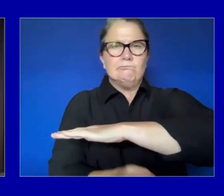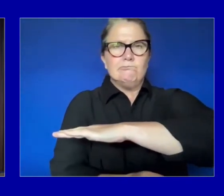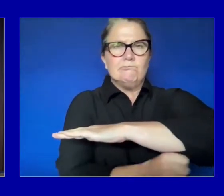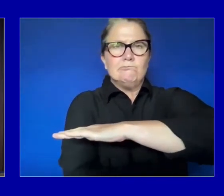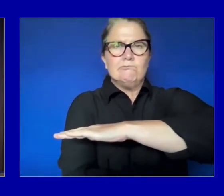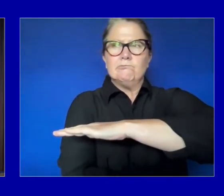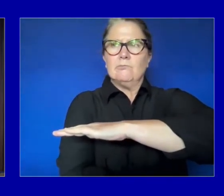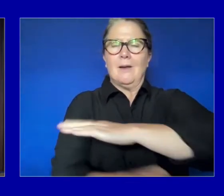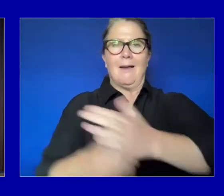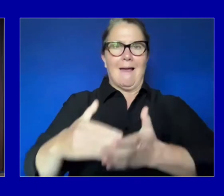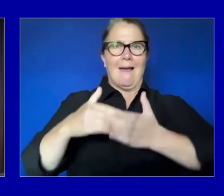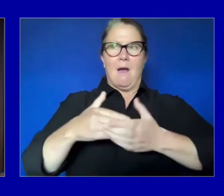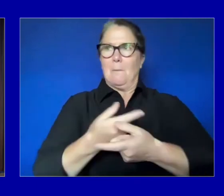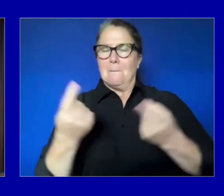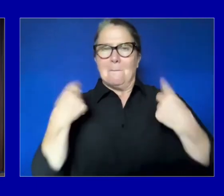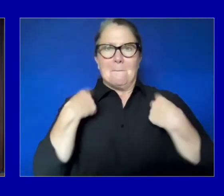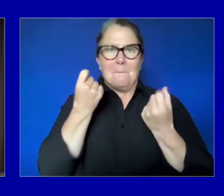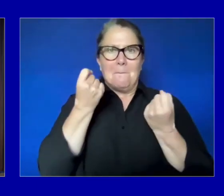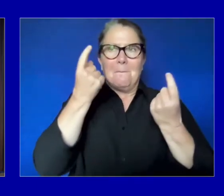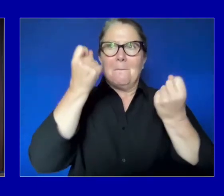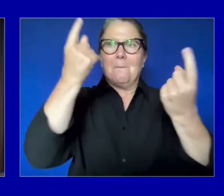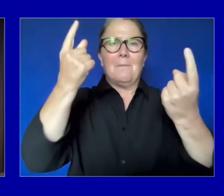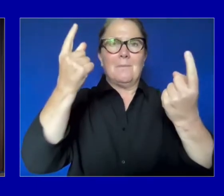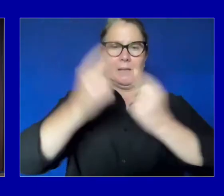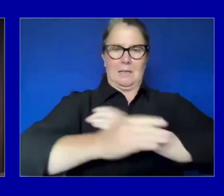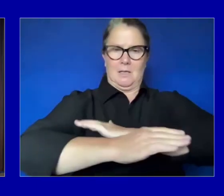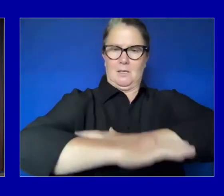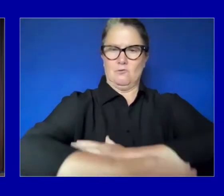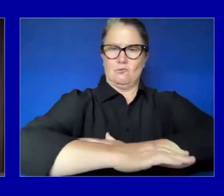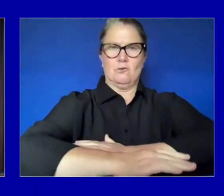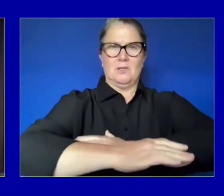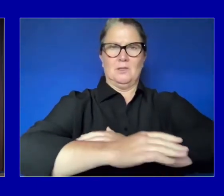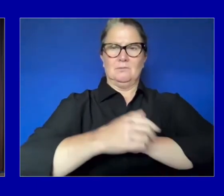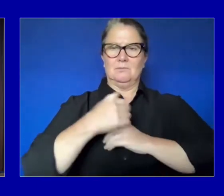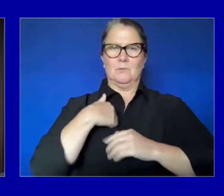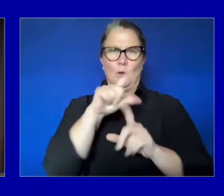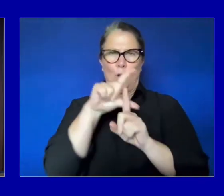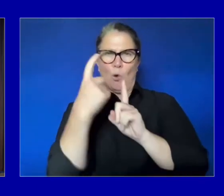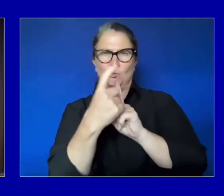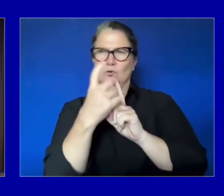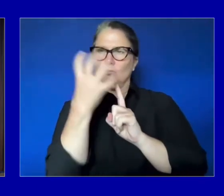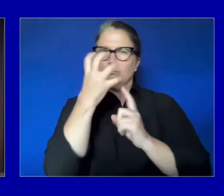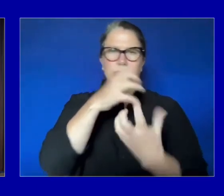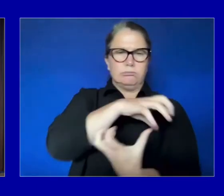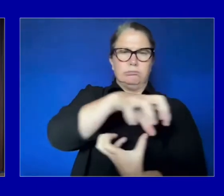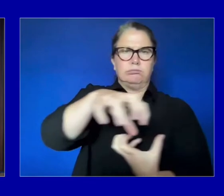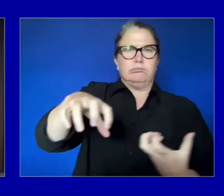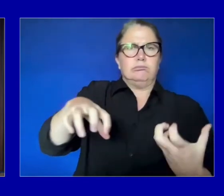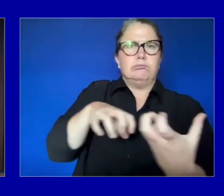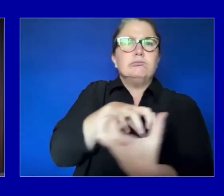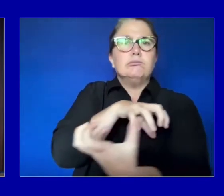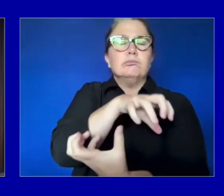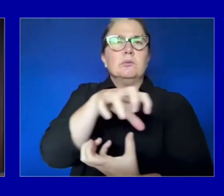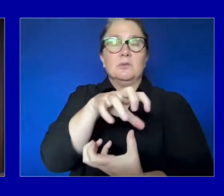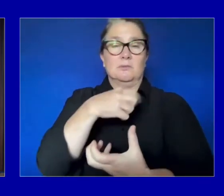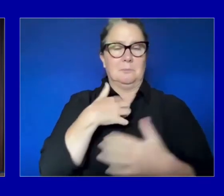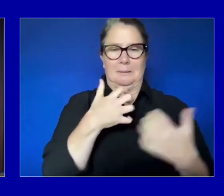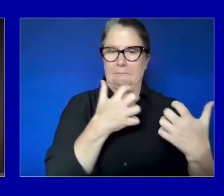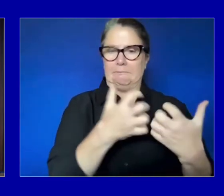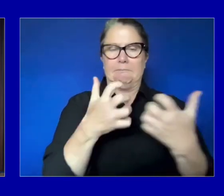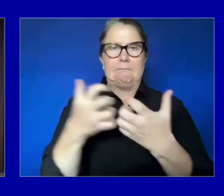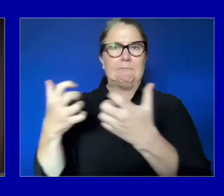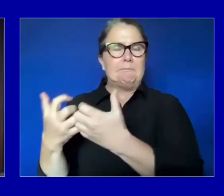and the complexities of culture, so I guess, um, I've got many questions to ask you,